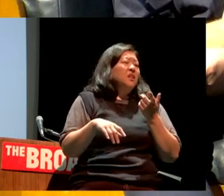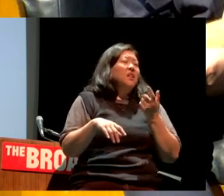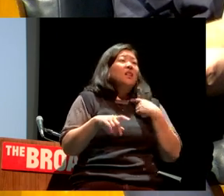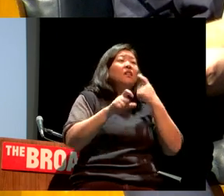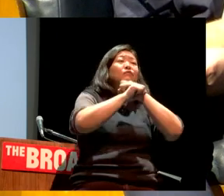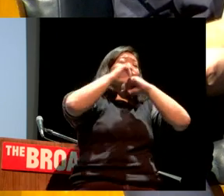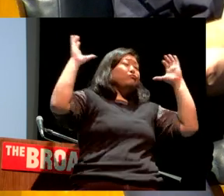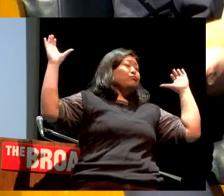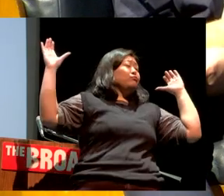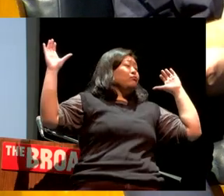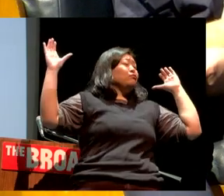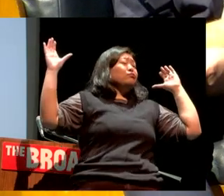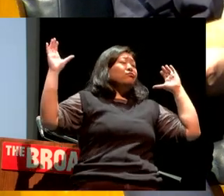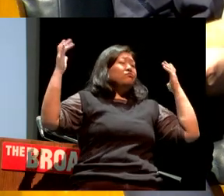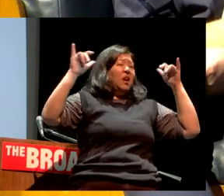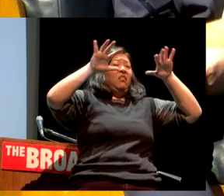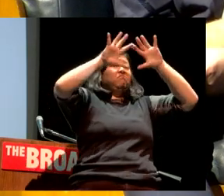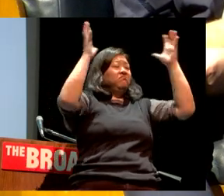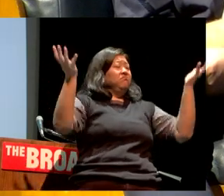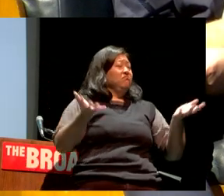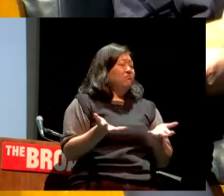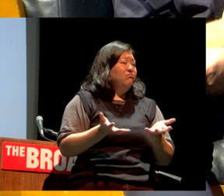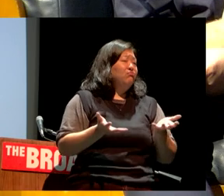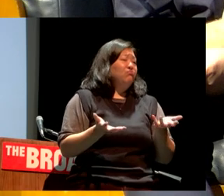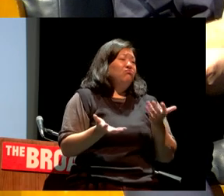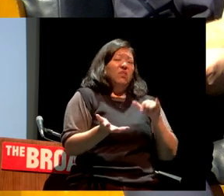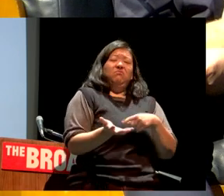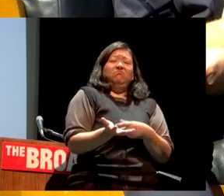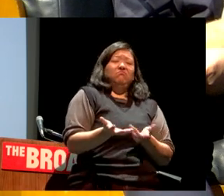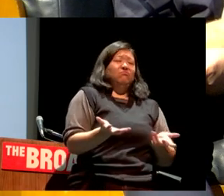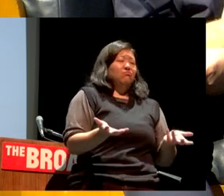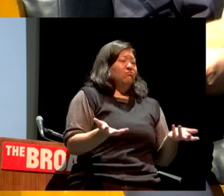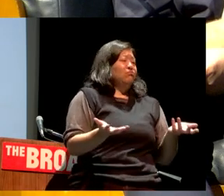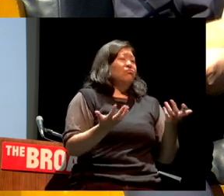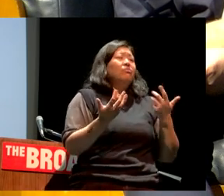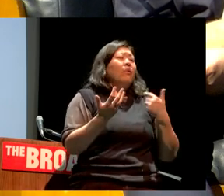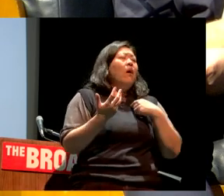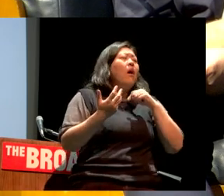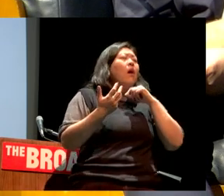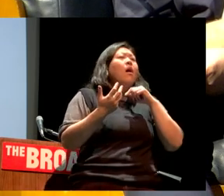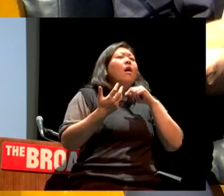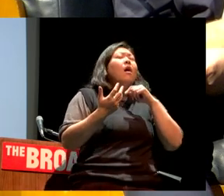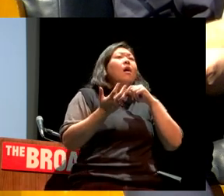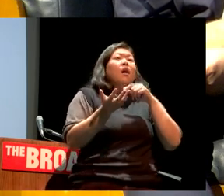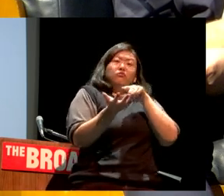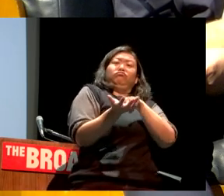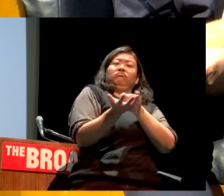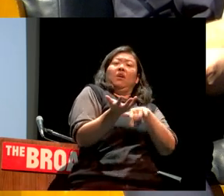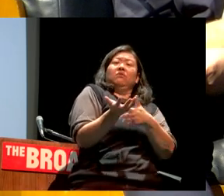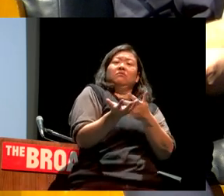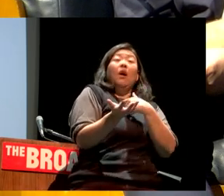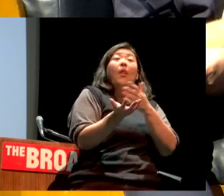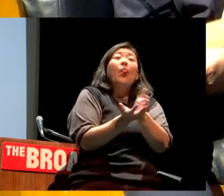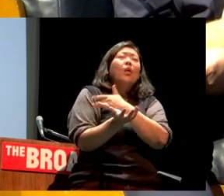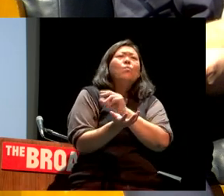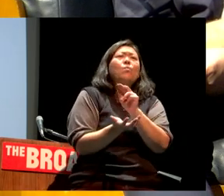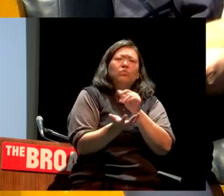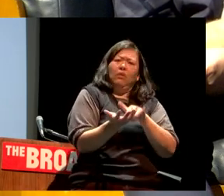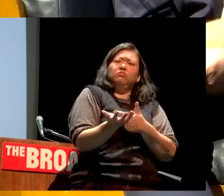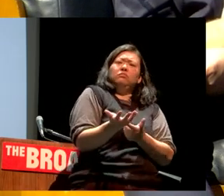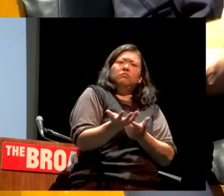view on the world. And it purely started as an aesthetic and very powerful aesthetic, because as well it's on the screen, so a lot of it is